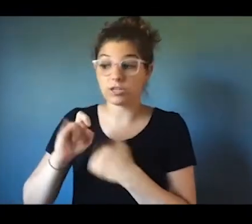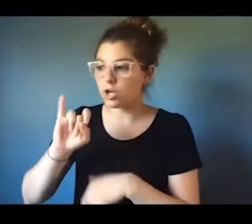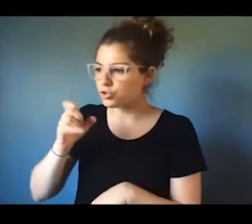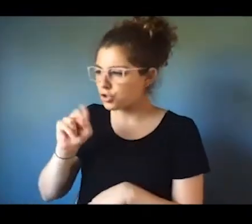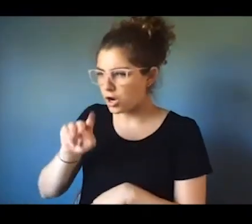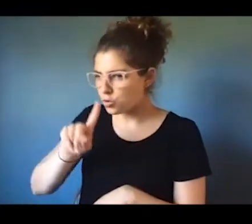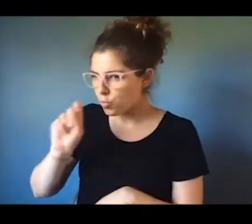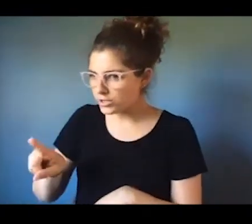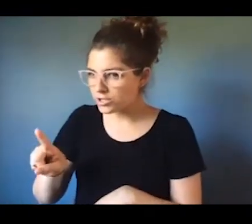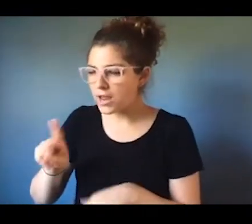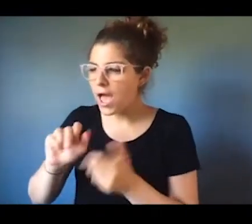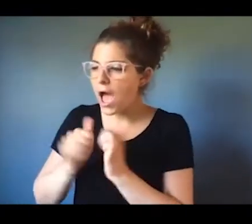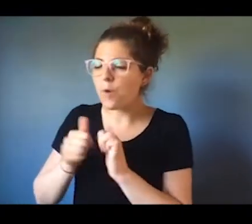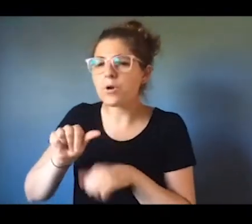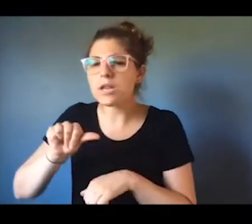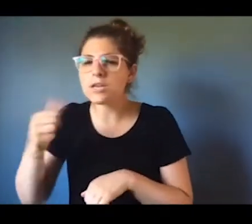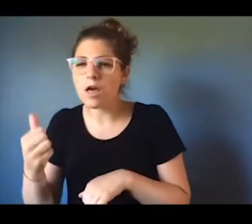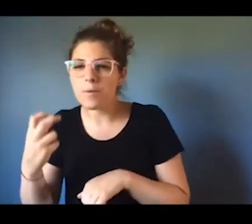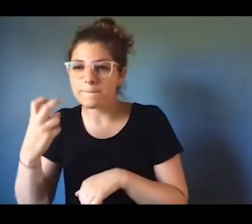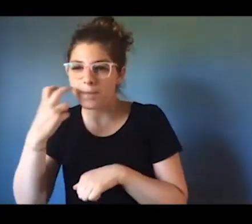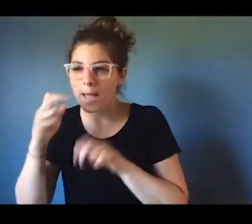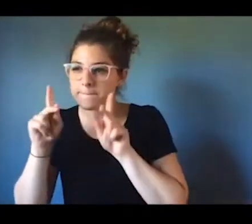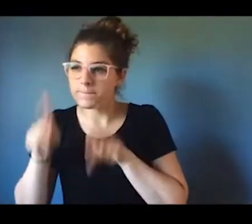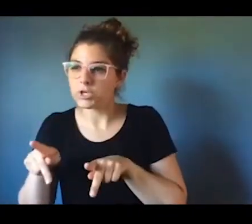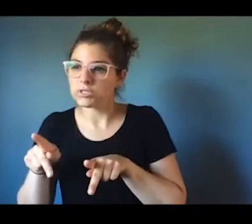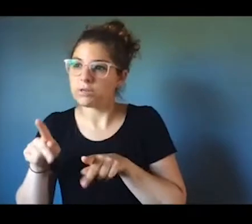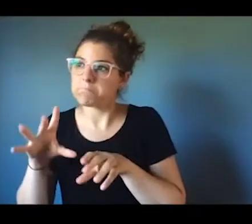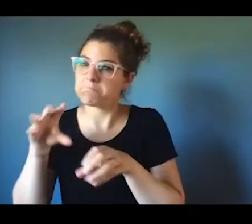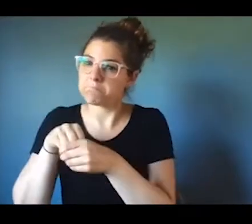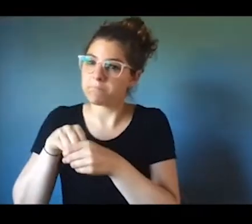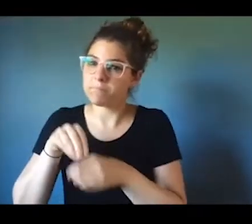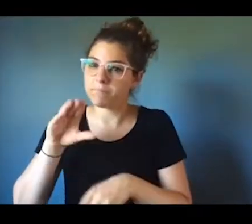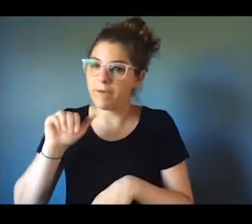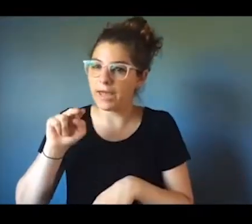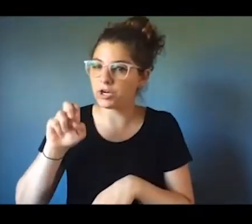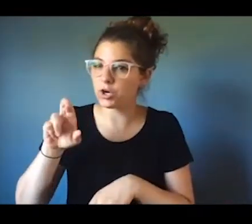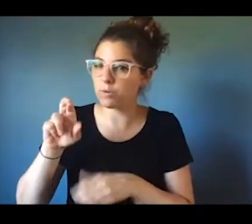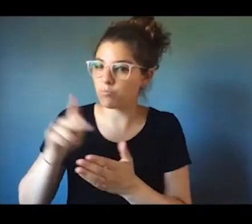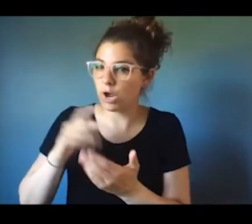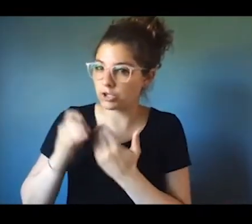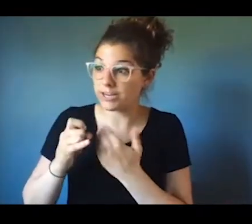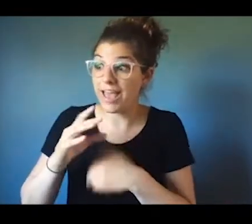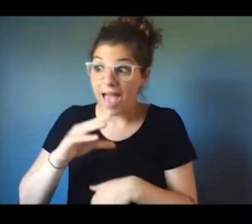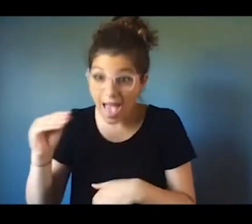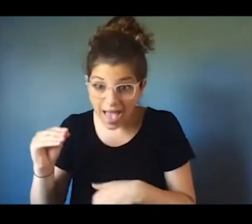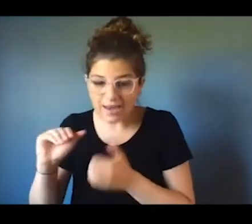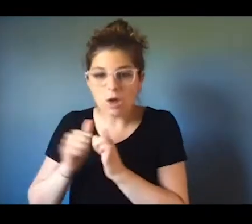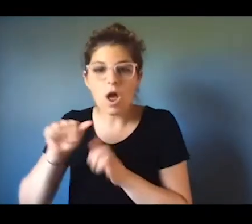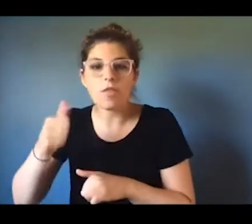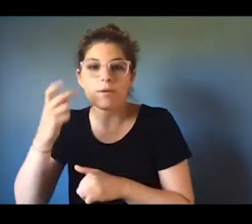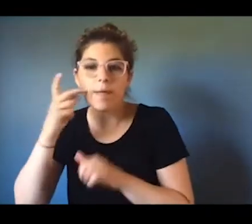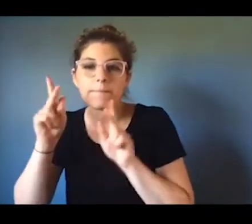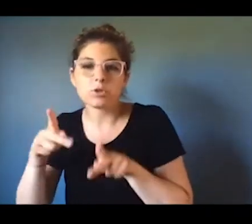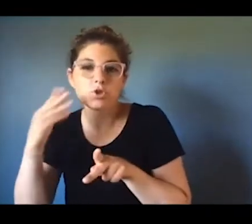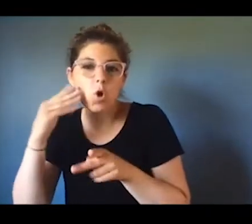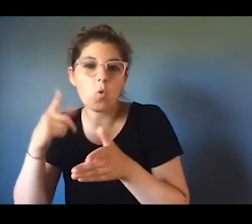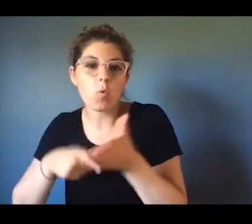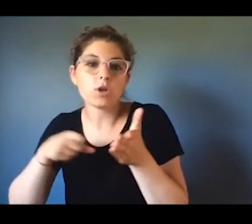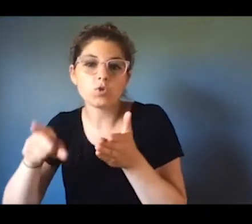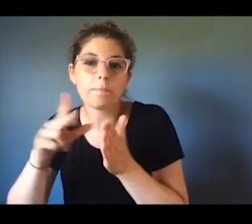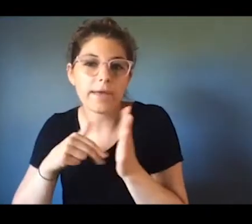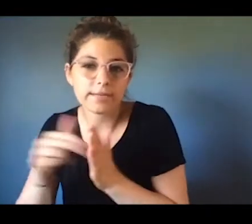couple of questions for you. How would another blind person be able to share in the banner project? And how would they know what you